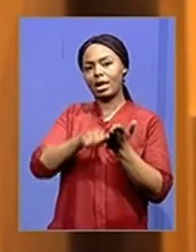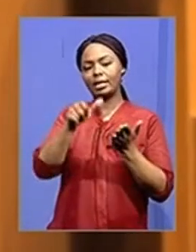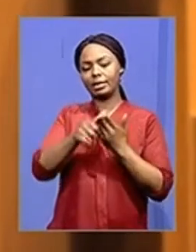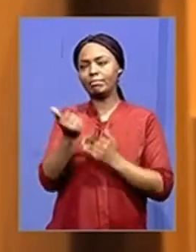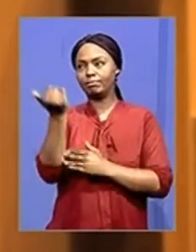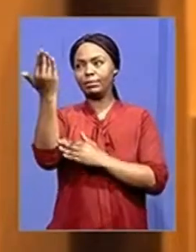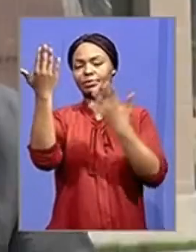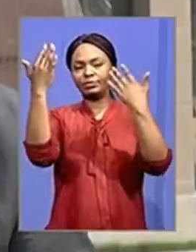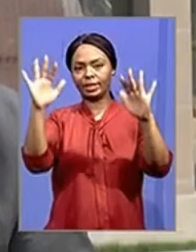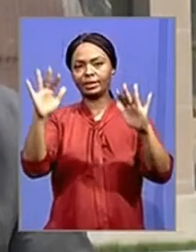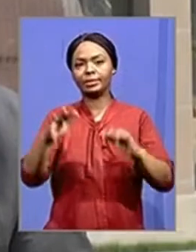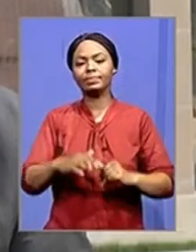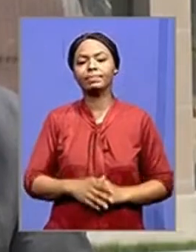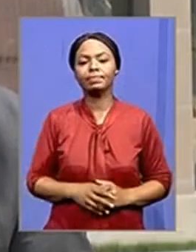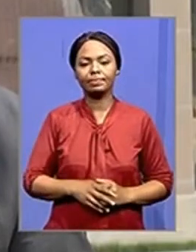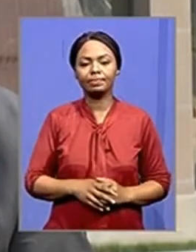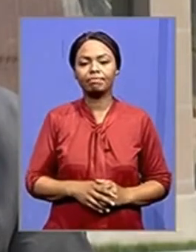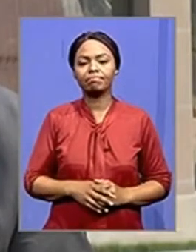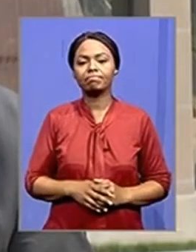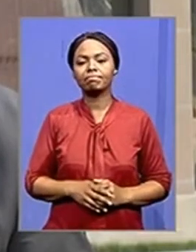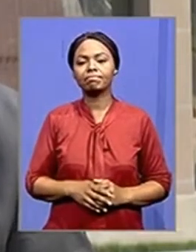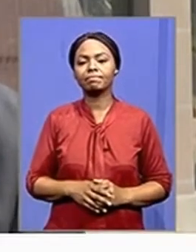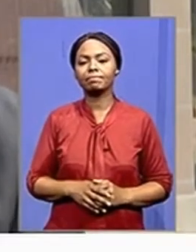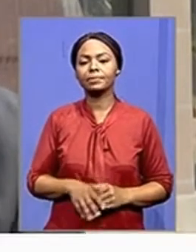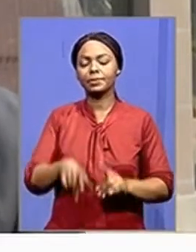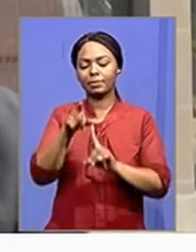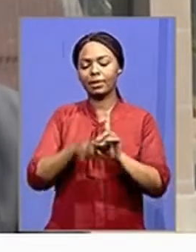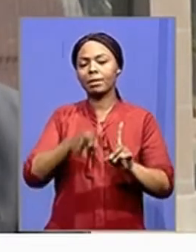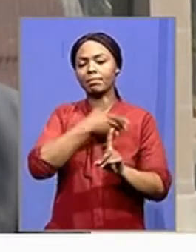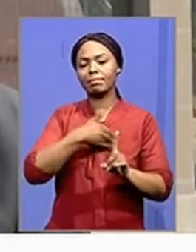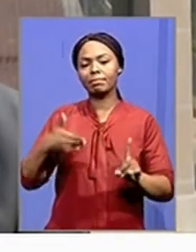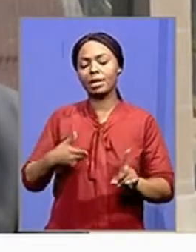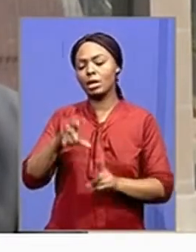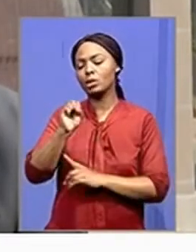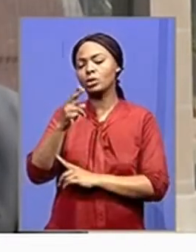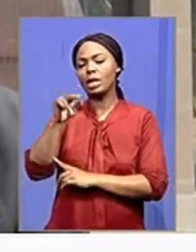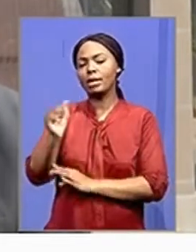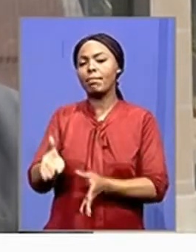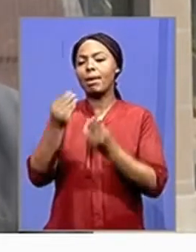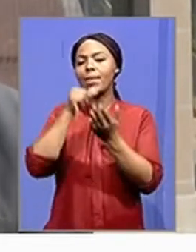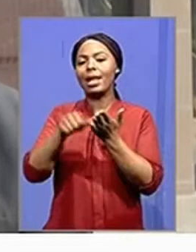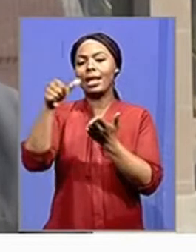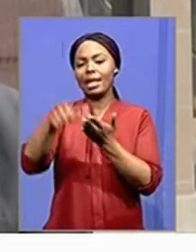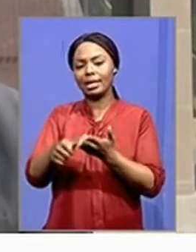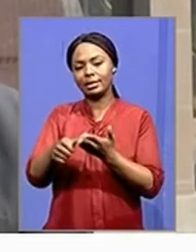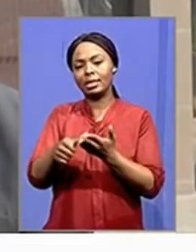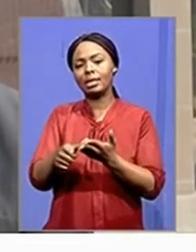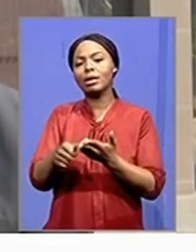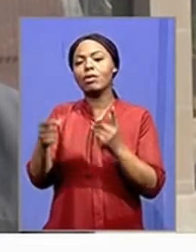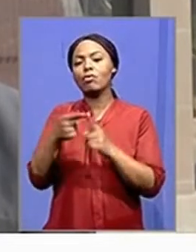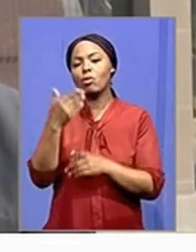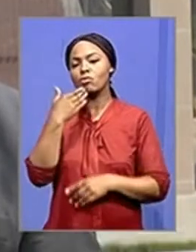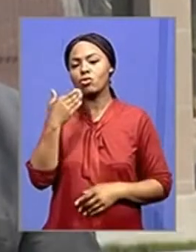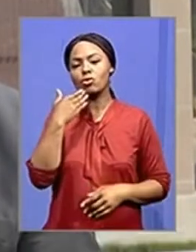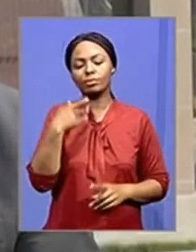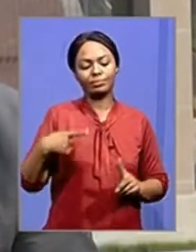jaaka tonakgolo. Musa Khotla mme Susana Dantsi o bile a fumana lengolo le hlahang ho moleloko